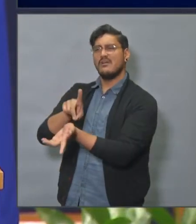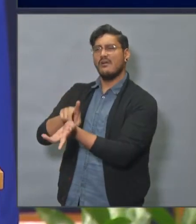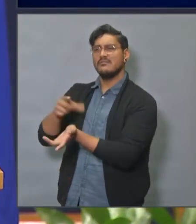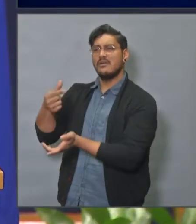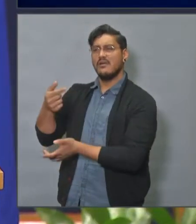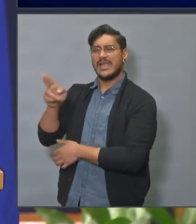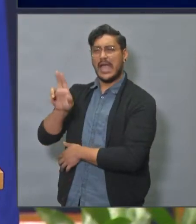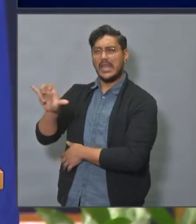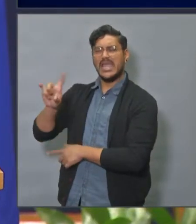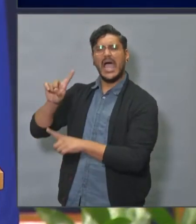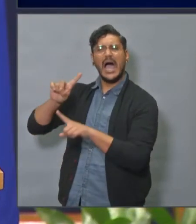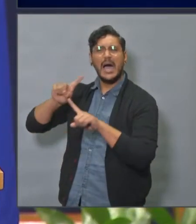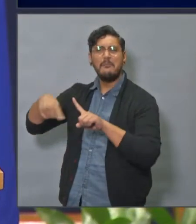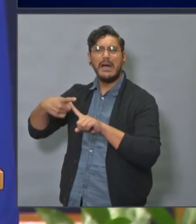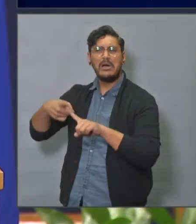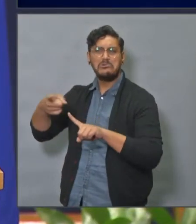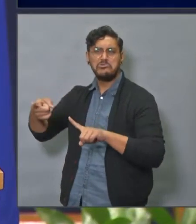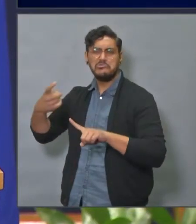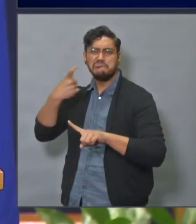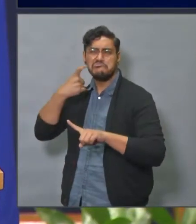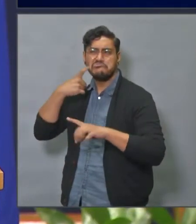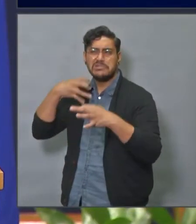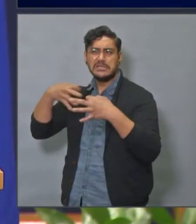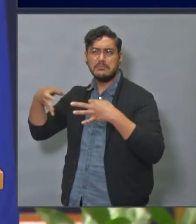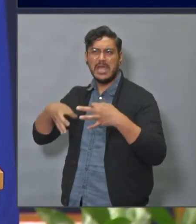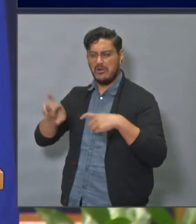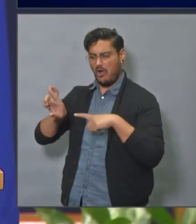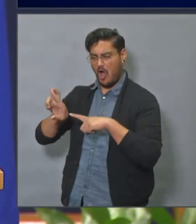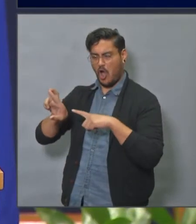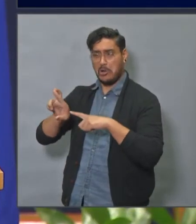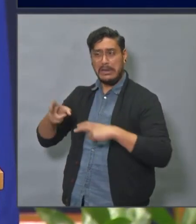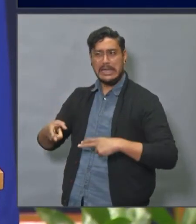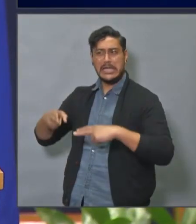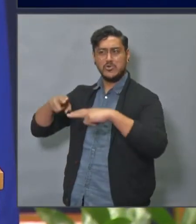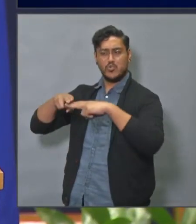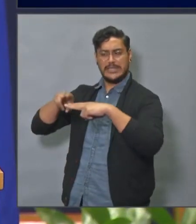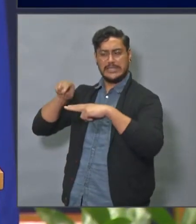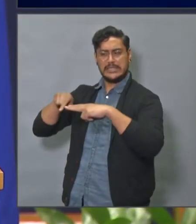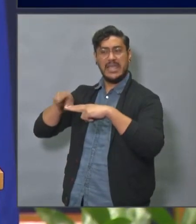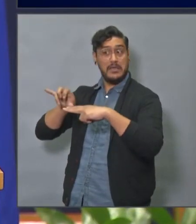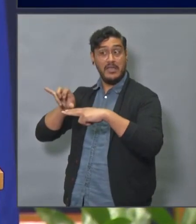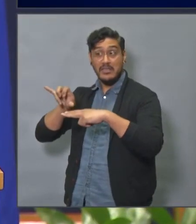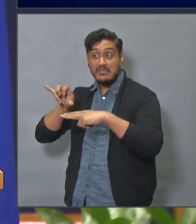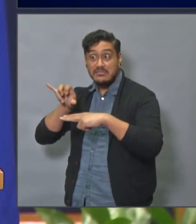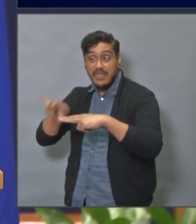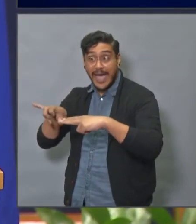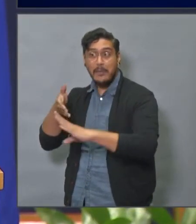increase in the R, that is before any of the demonstrations took place. Was this something